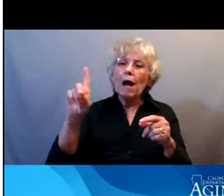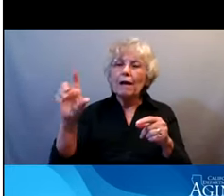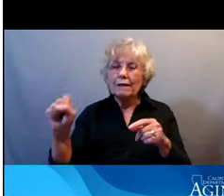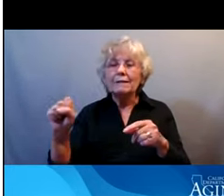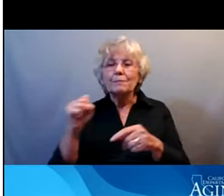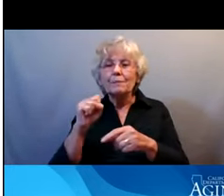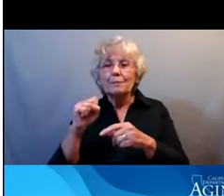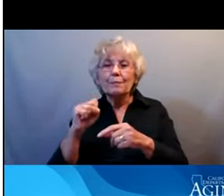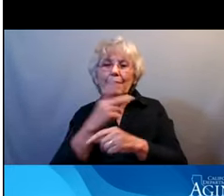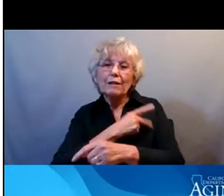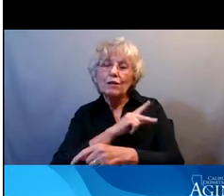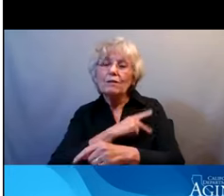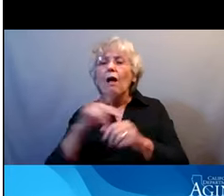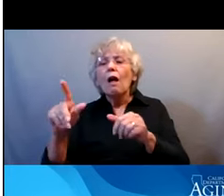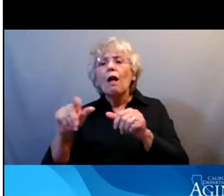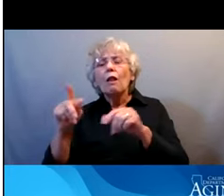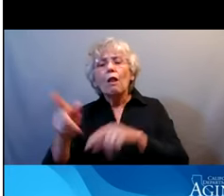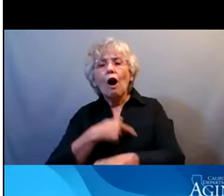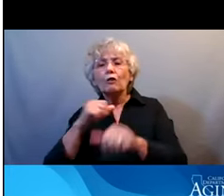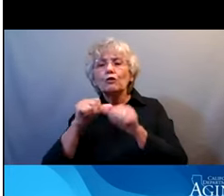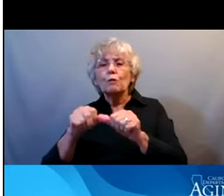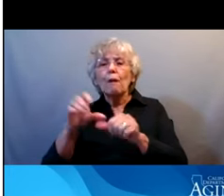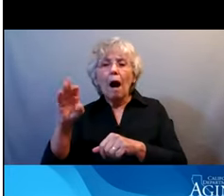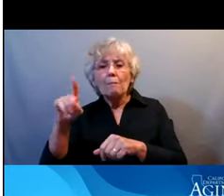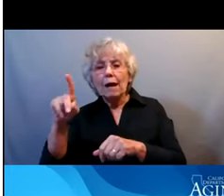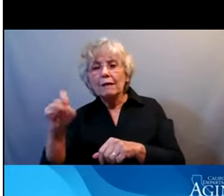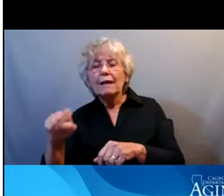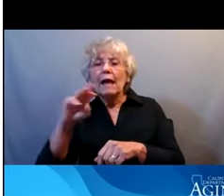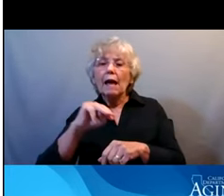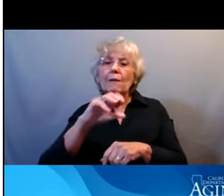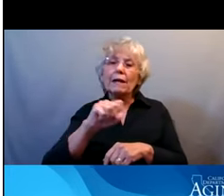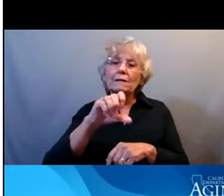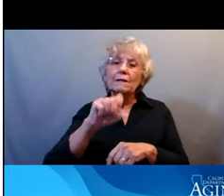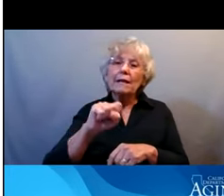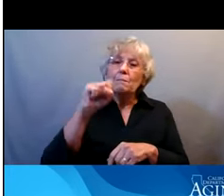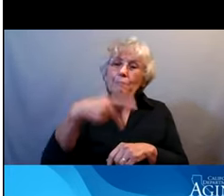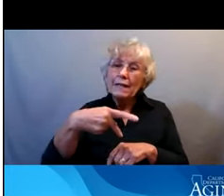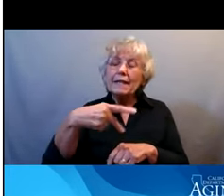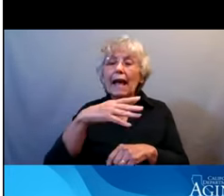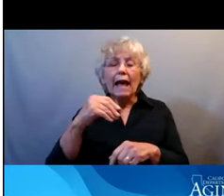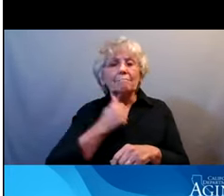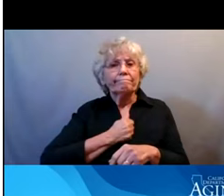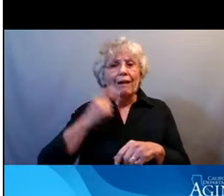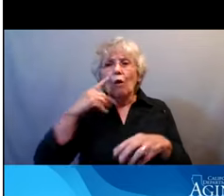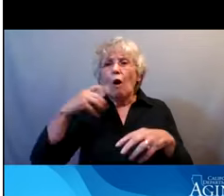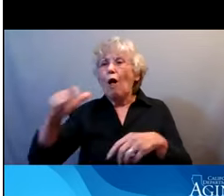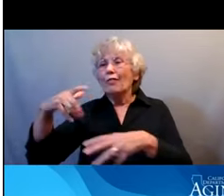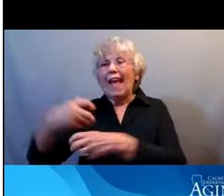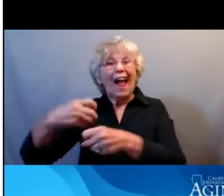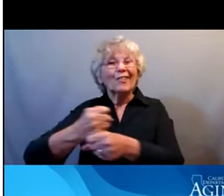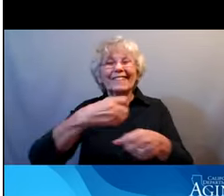participants, excuse me, the long-term care ombuds, to MSSP, smart speakers, and apologies for the acronyms, adult day